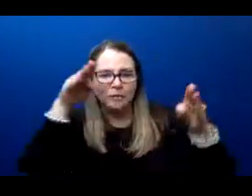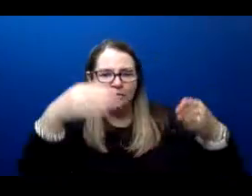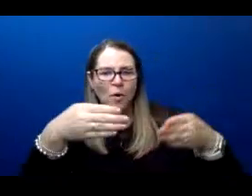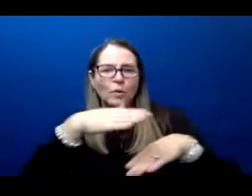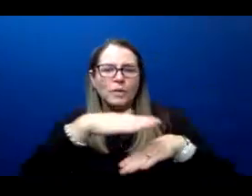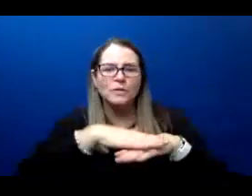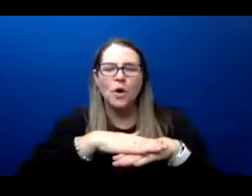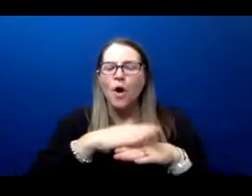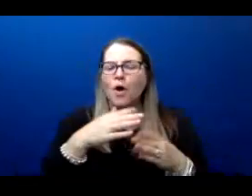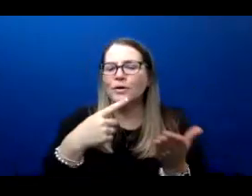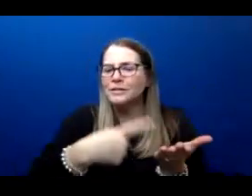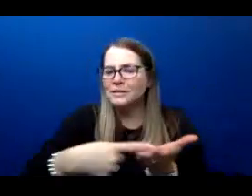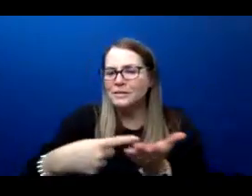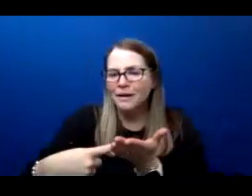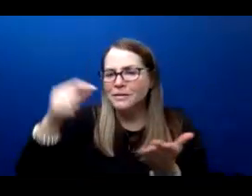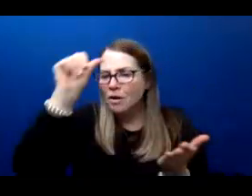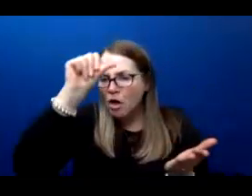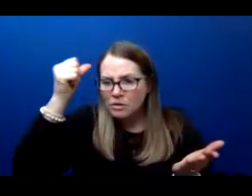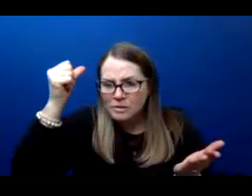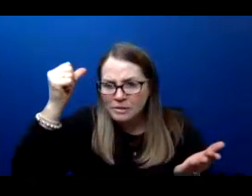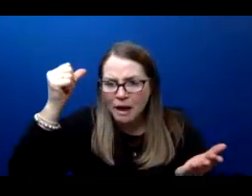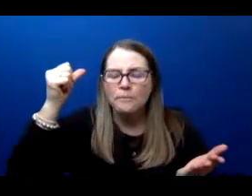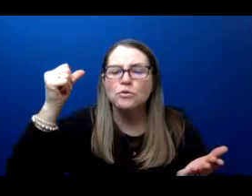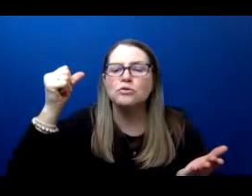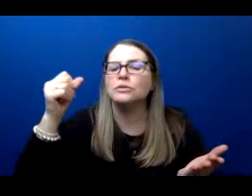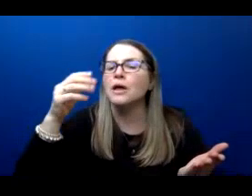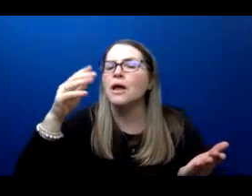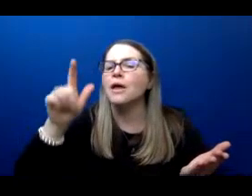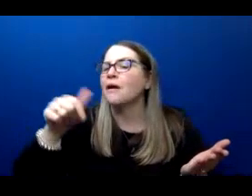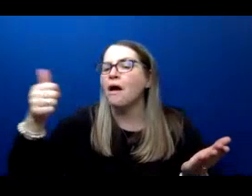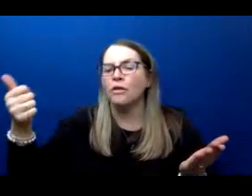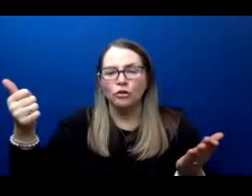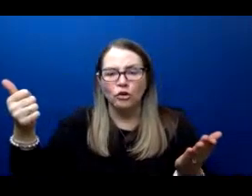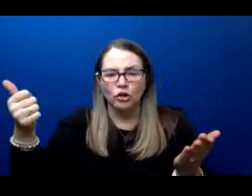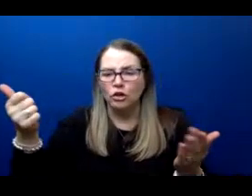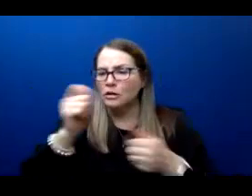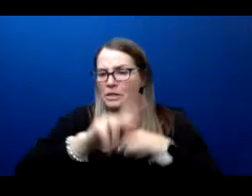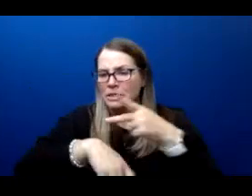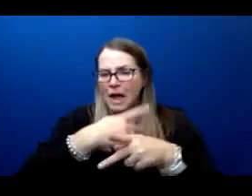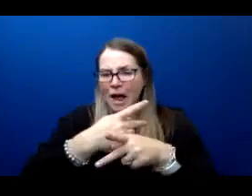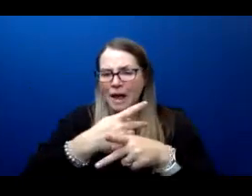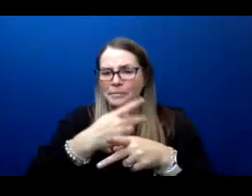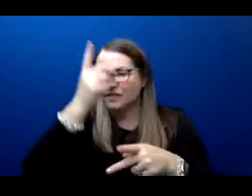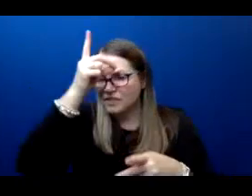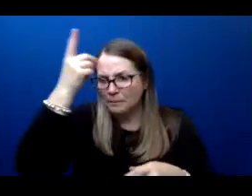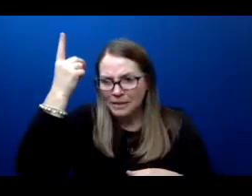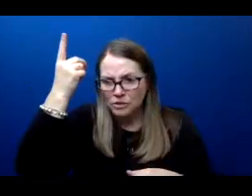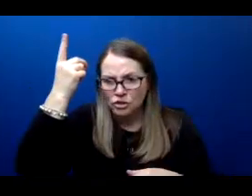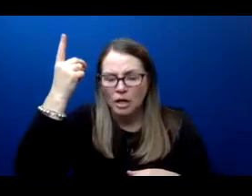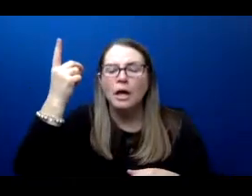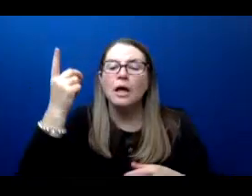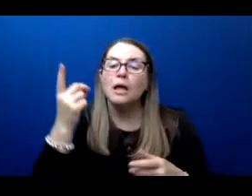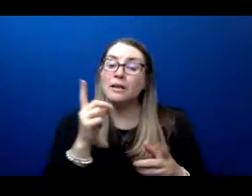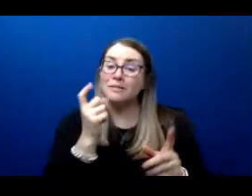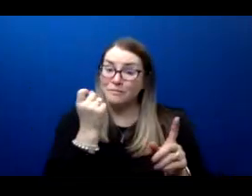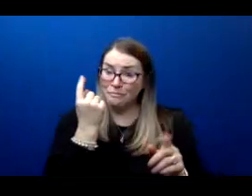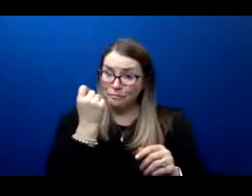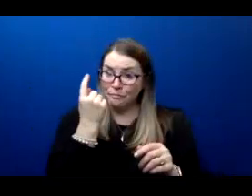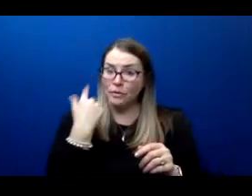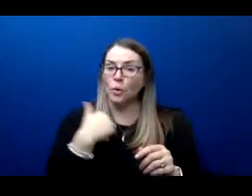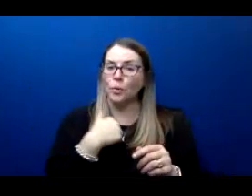conversation about brain and Alzheimer's and other maybe potential forms of dementia. With that said, you are urged to